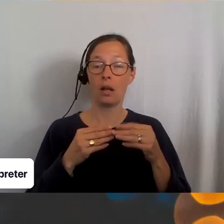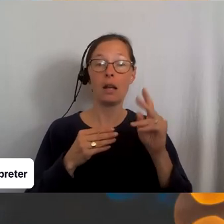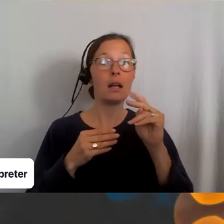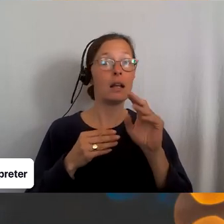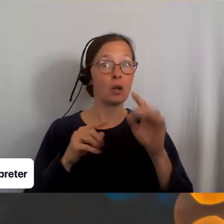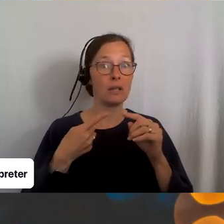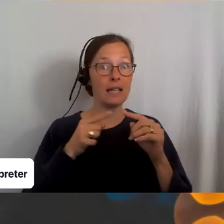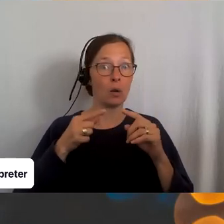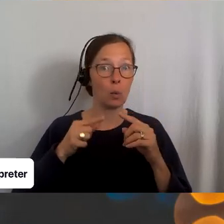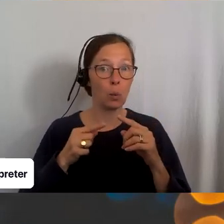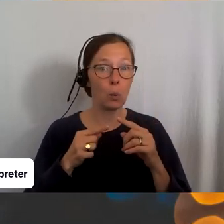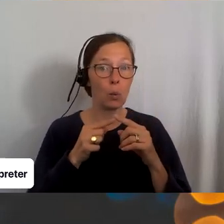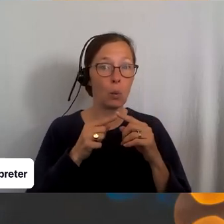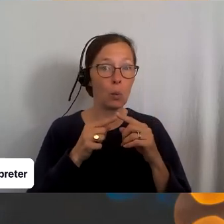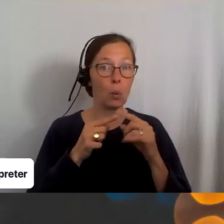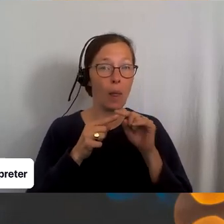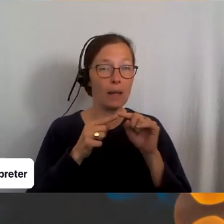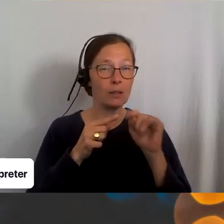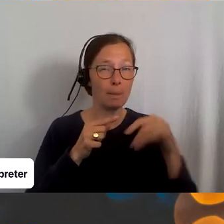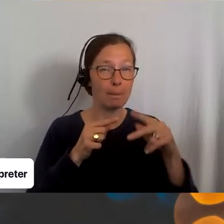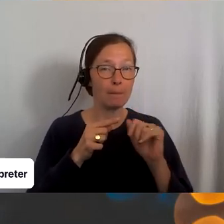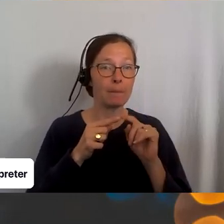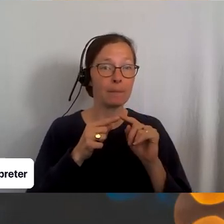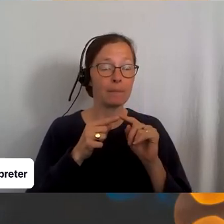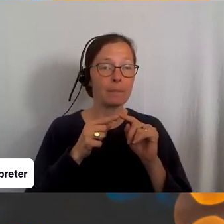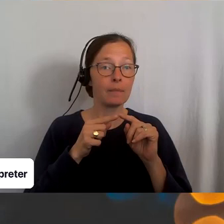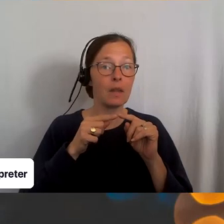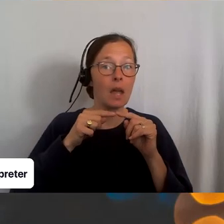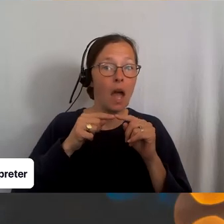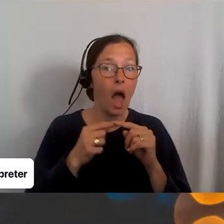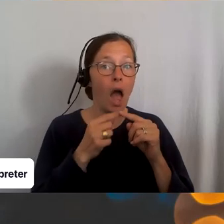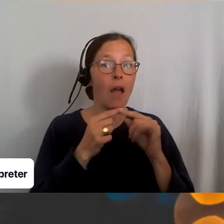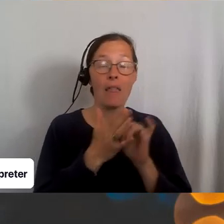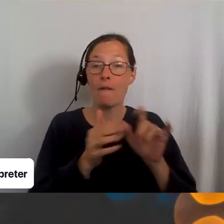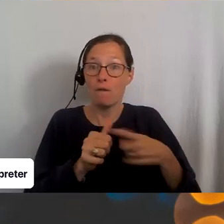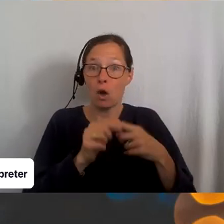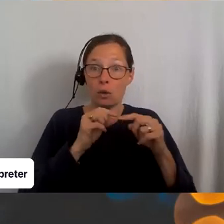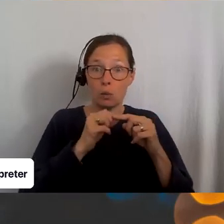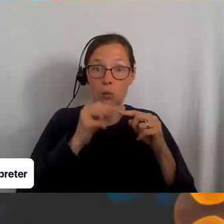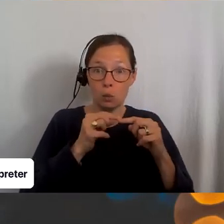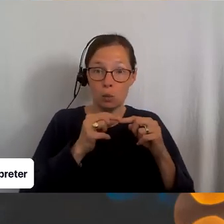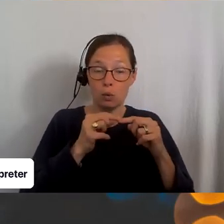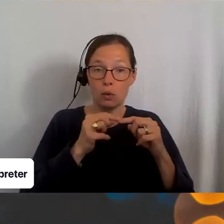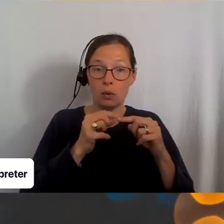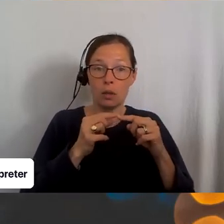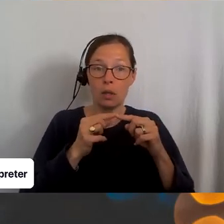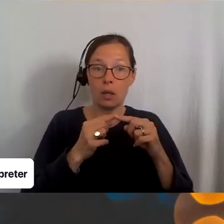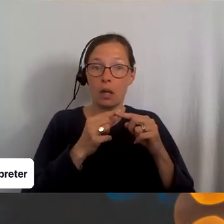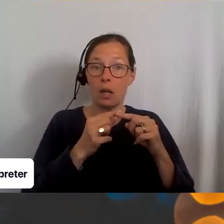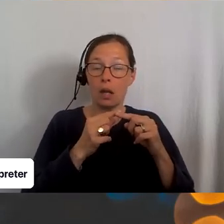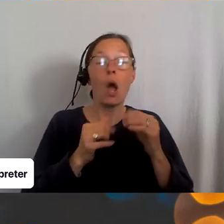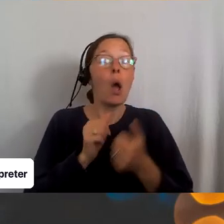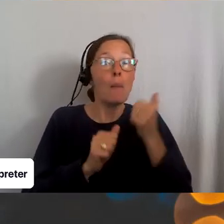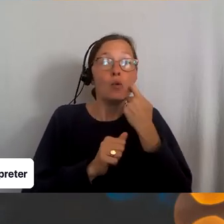needle, slip it under the first stitch. So bypass the most